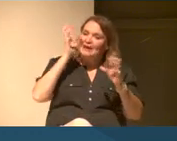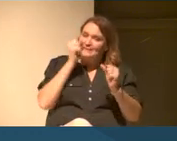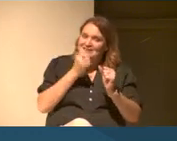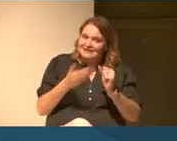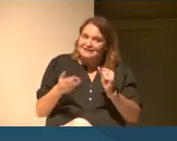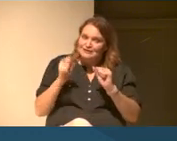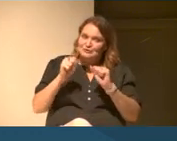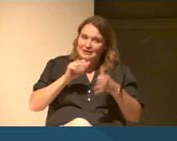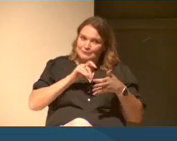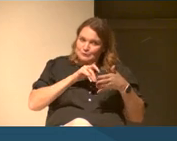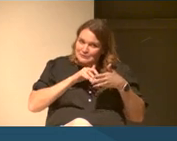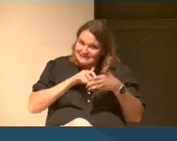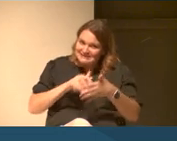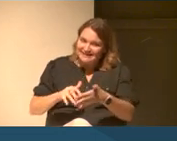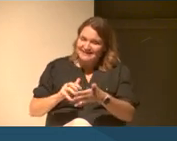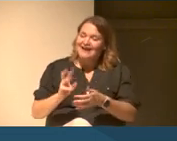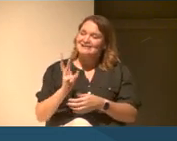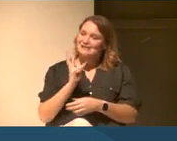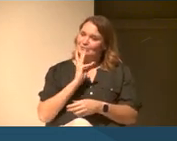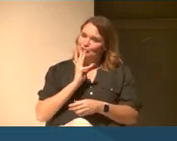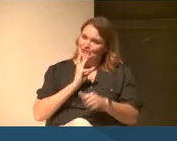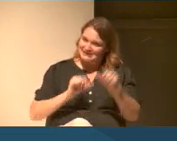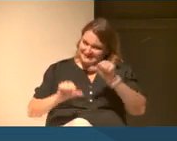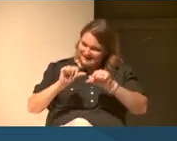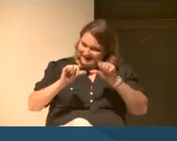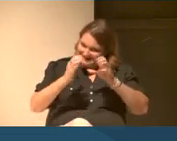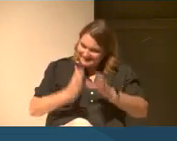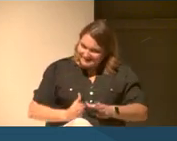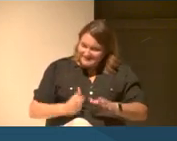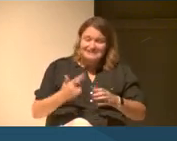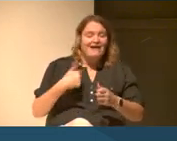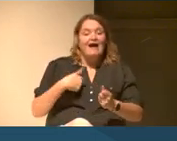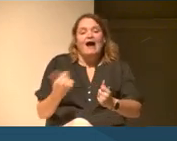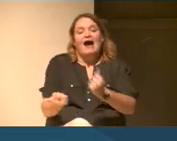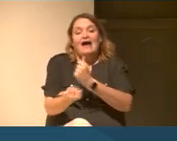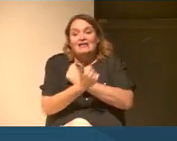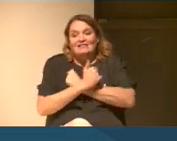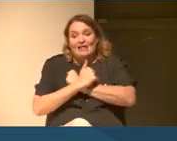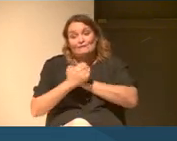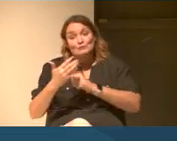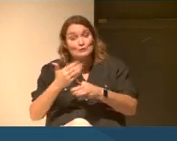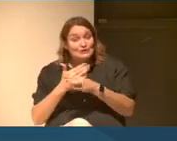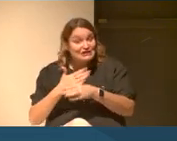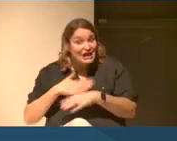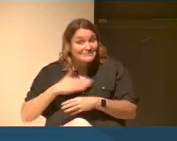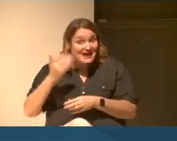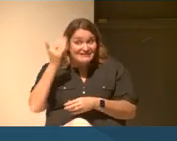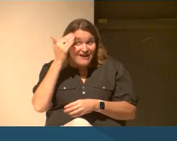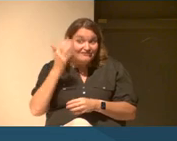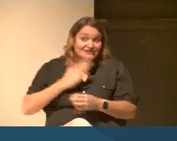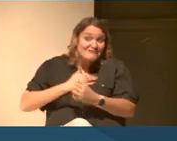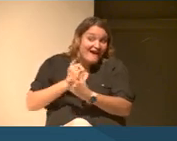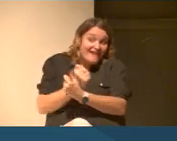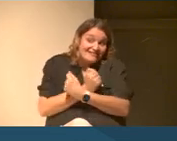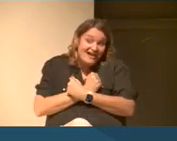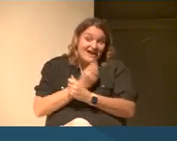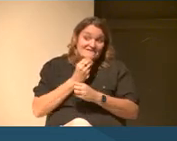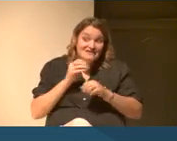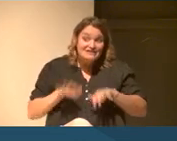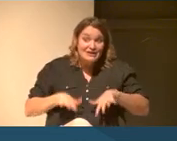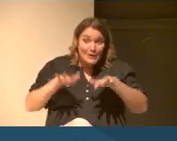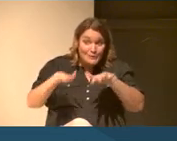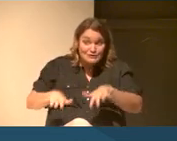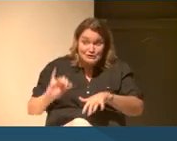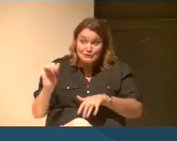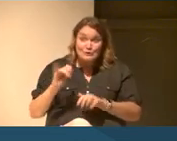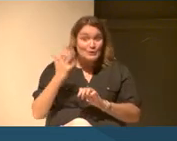as a marine scientist. And I also love to share my knowledge and love of the ocean with other people. That's why I wrote this book.